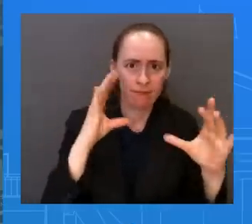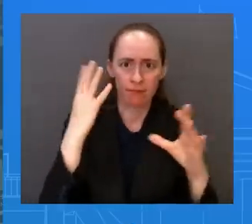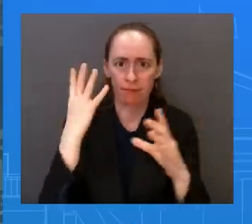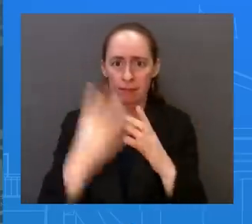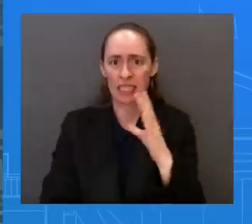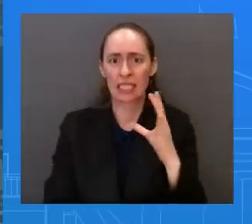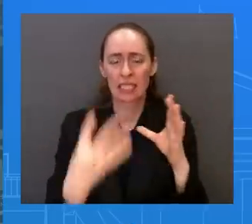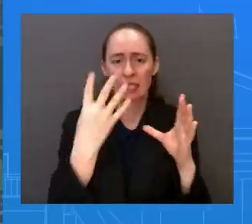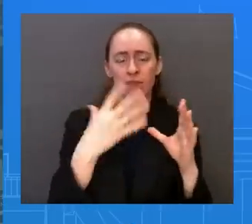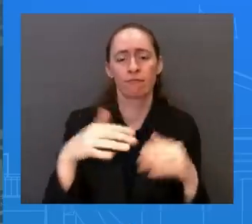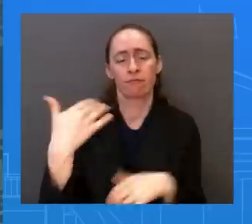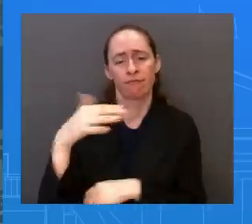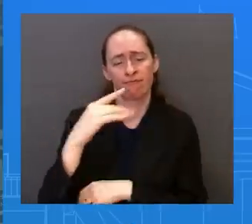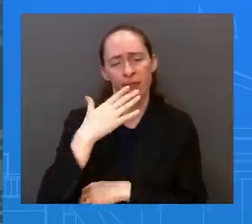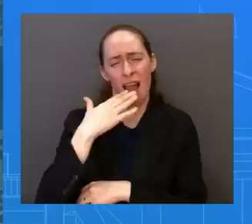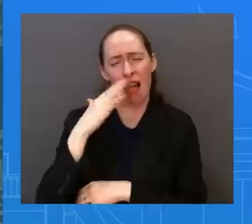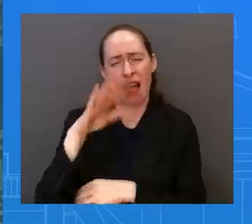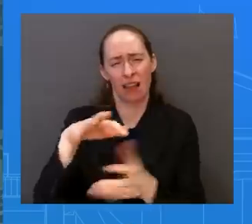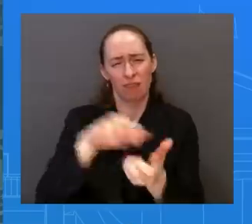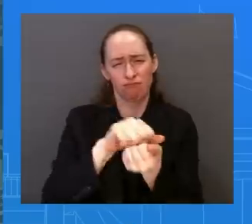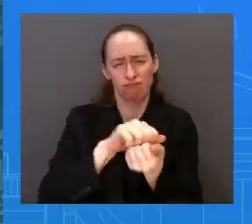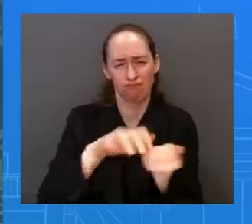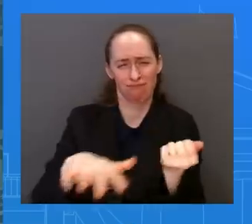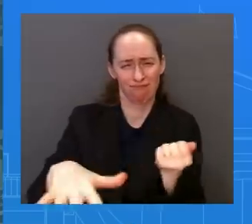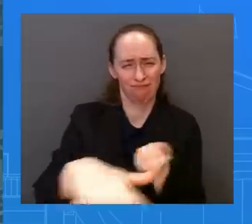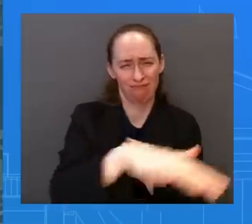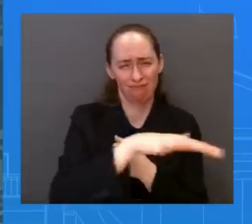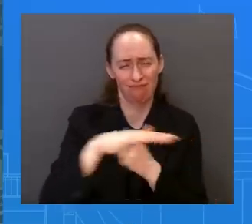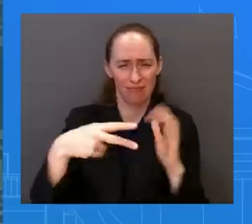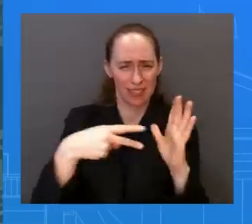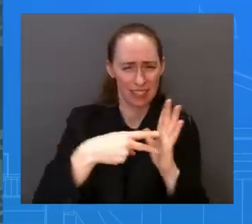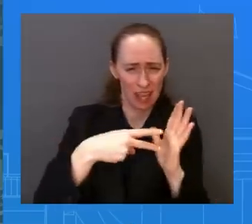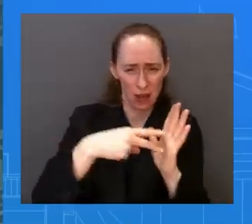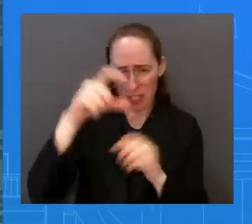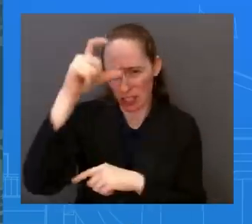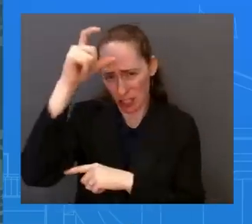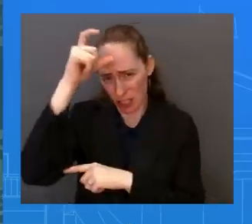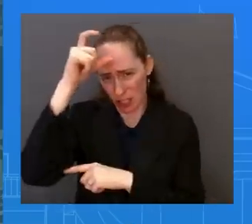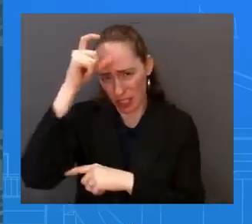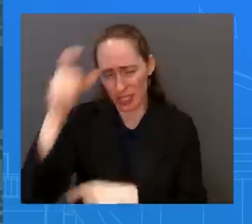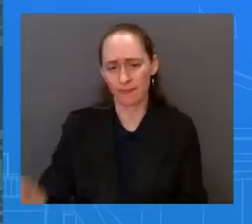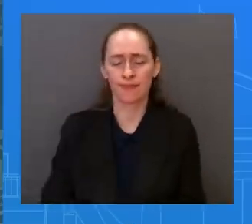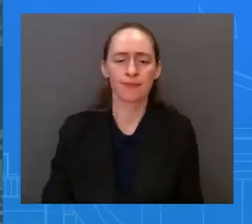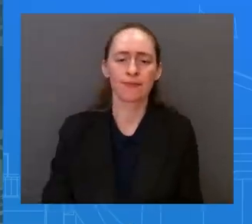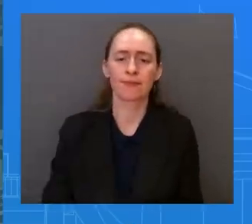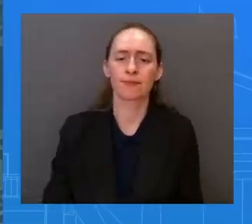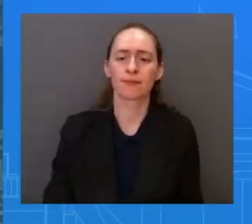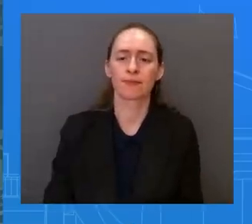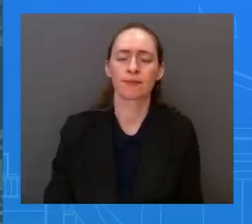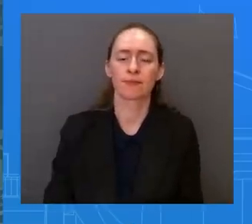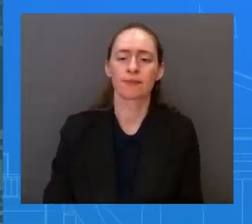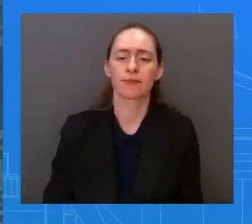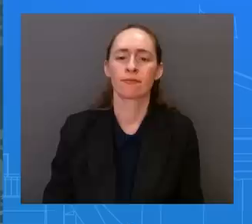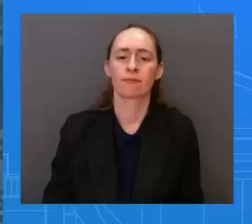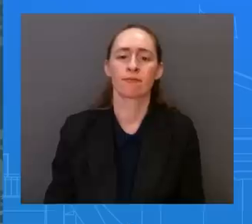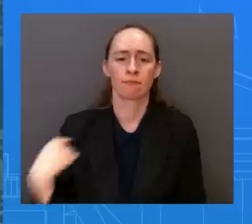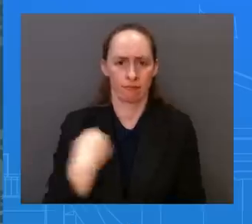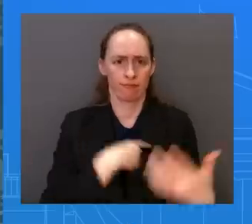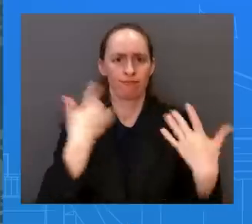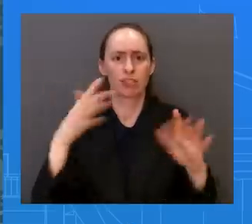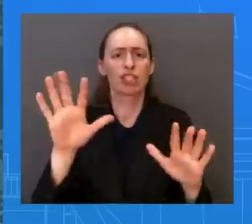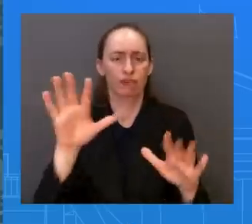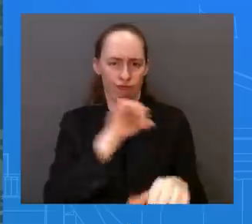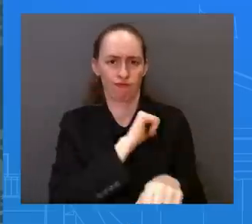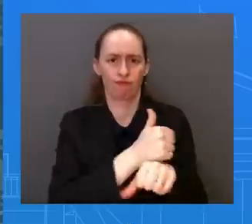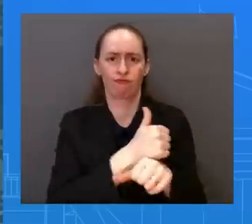Syria. The President authorized an immediate U.S. response in addition to the U.S. personnel currently on the ground. We are in the